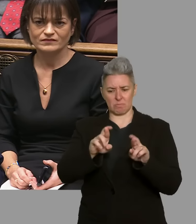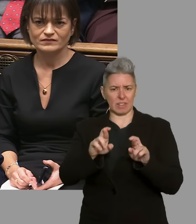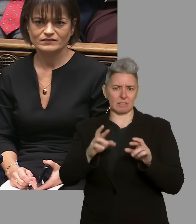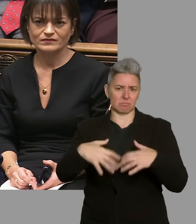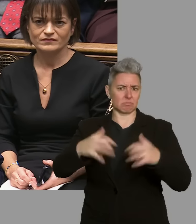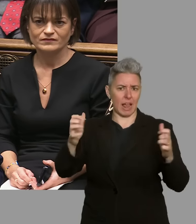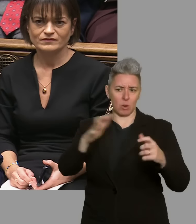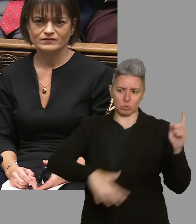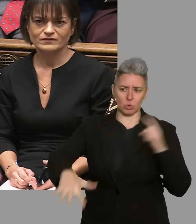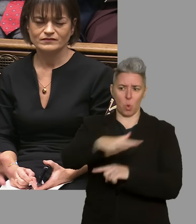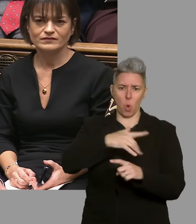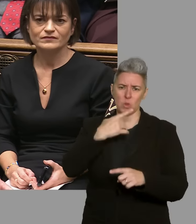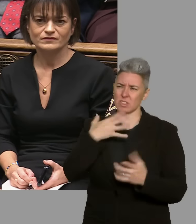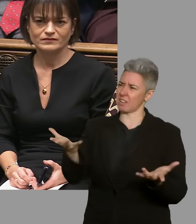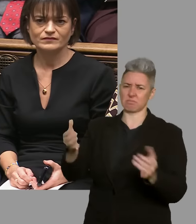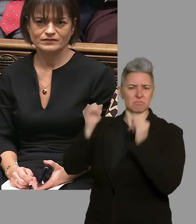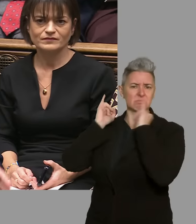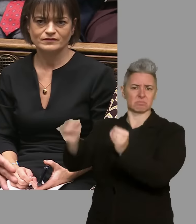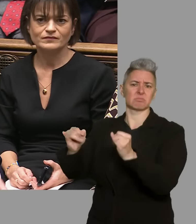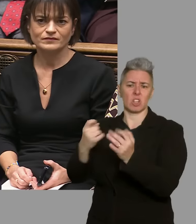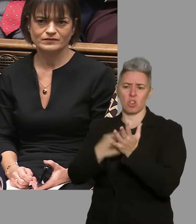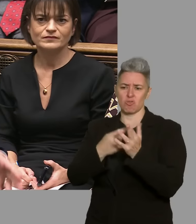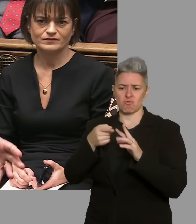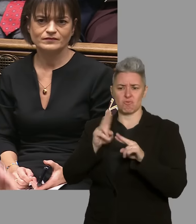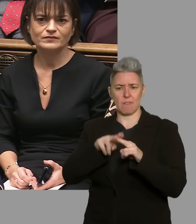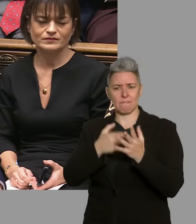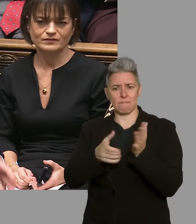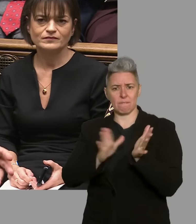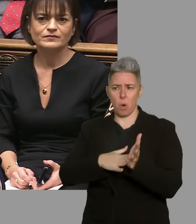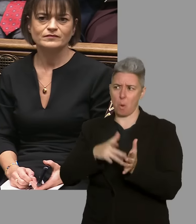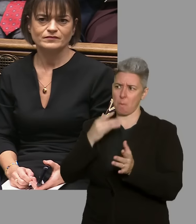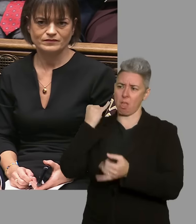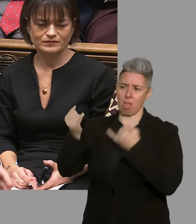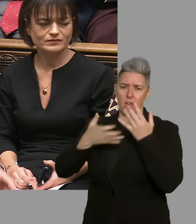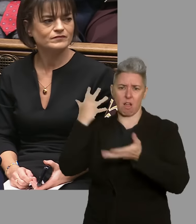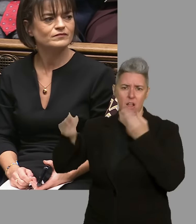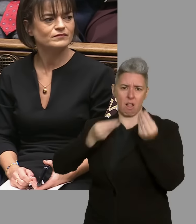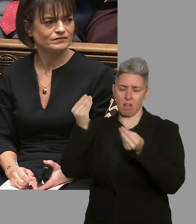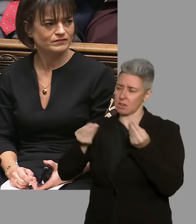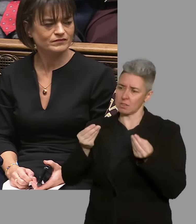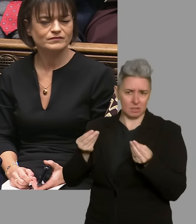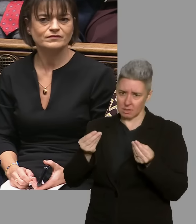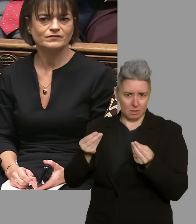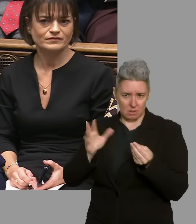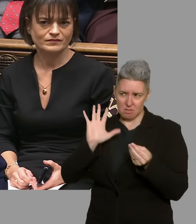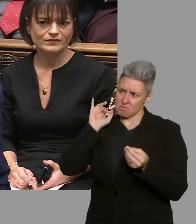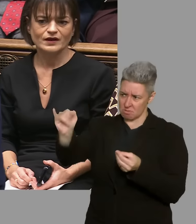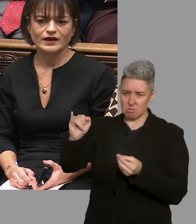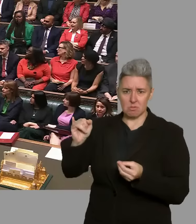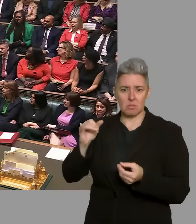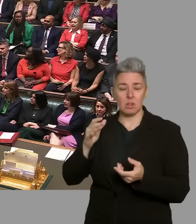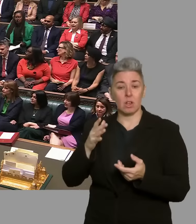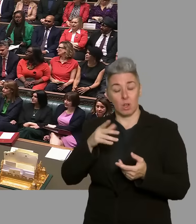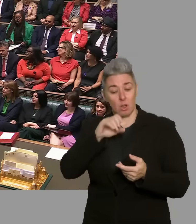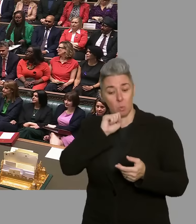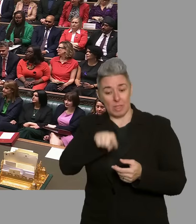he reassure us that this Labour government will continue to support the protections and opportunities for all our care